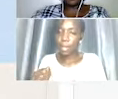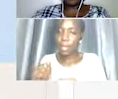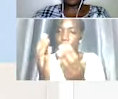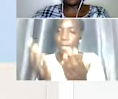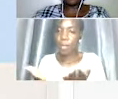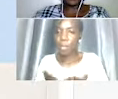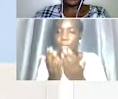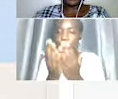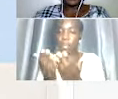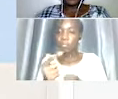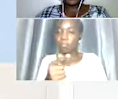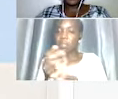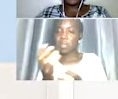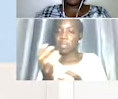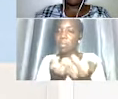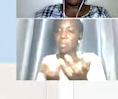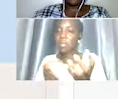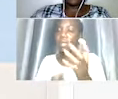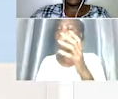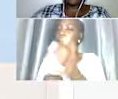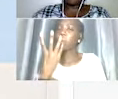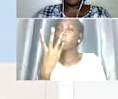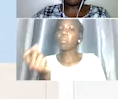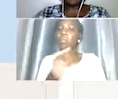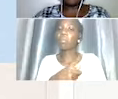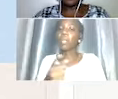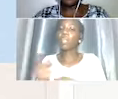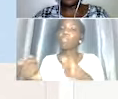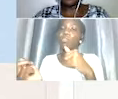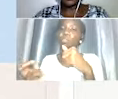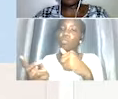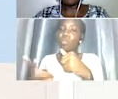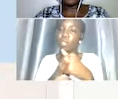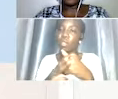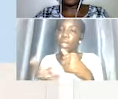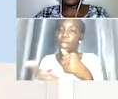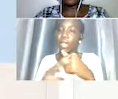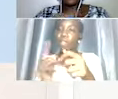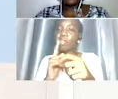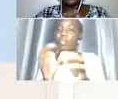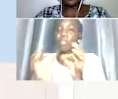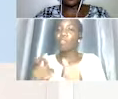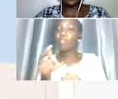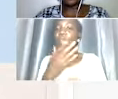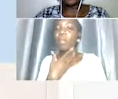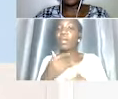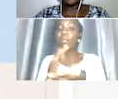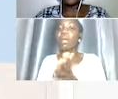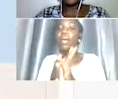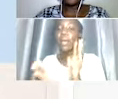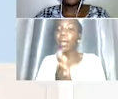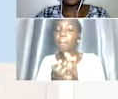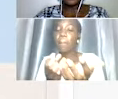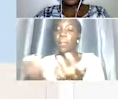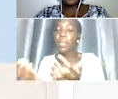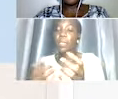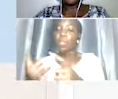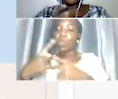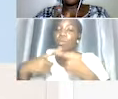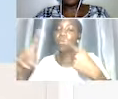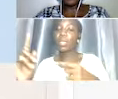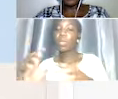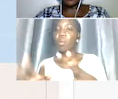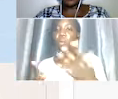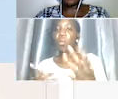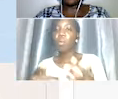are coming up in July. And if you're looking to become an award-winning business and looking to network during the award ceremony, you